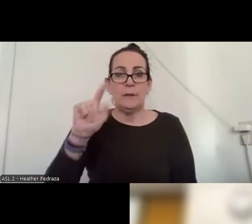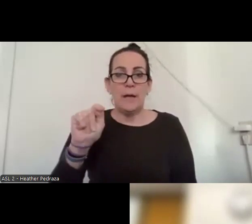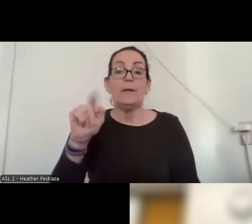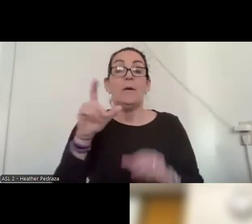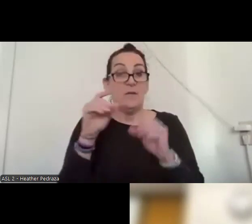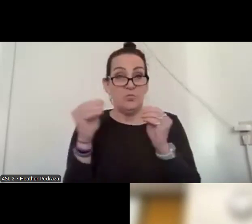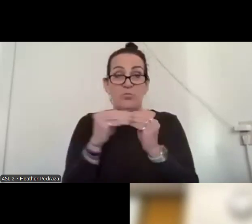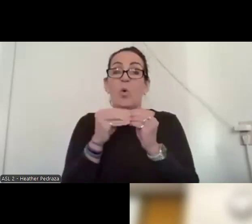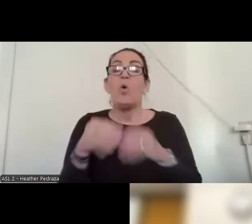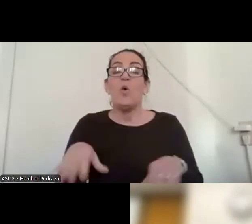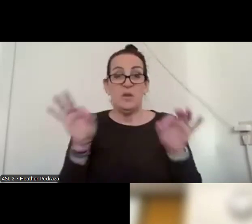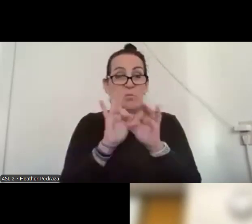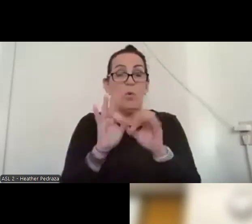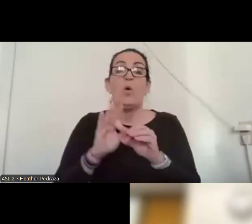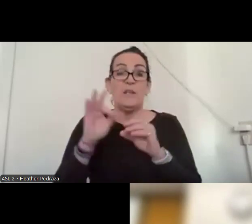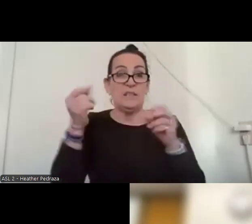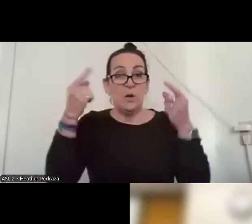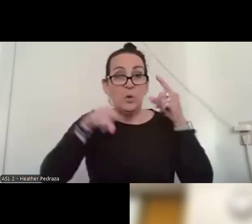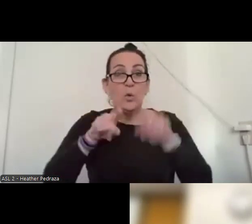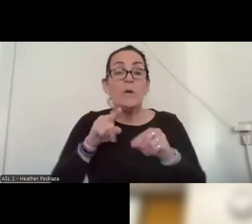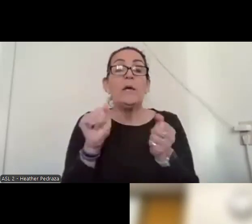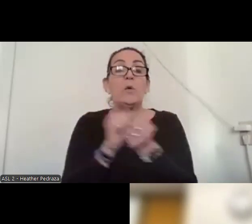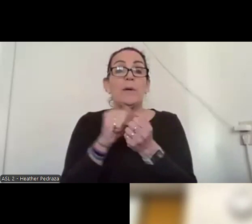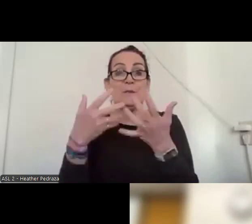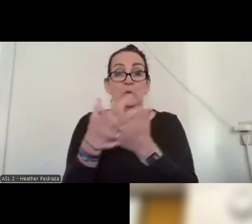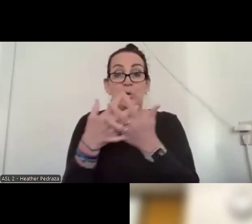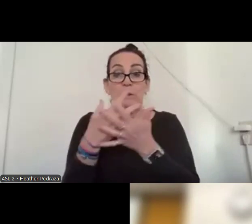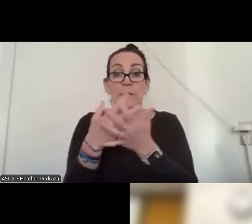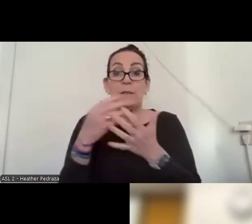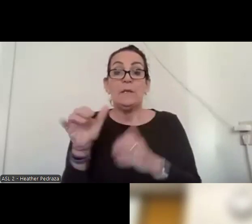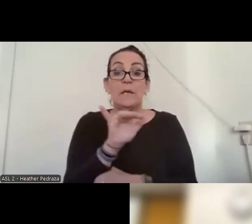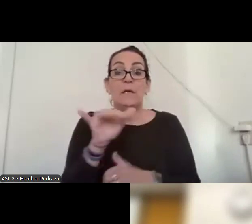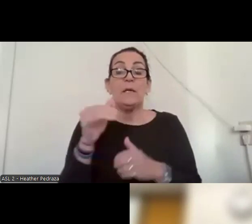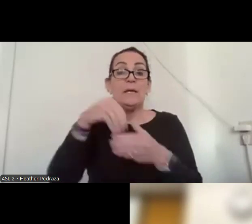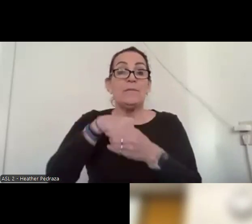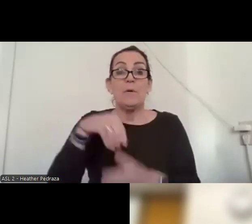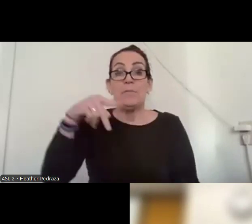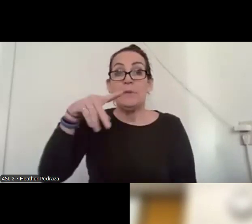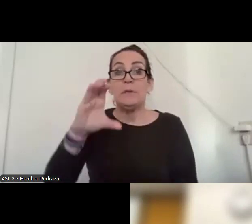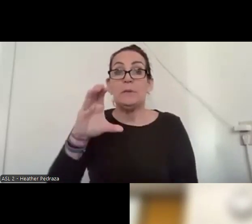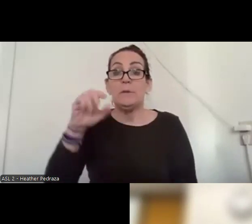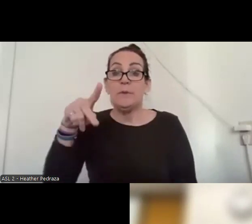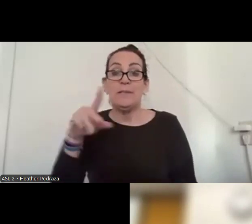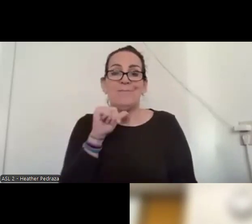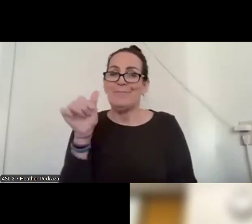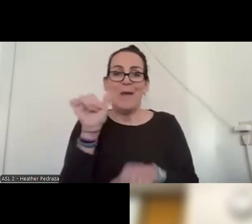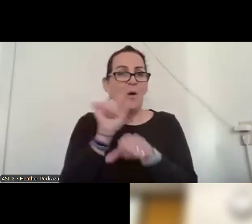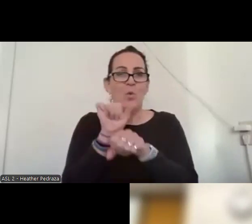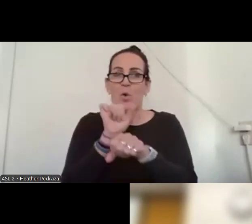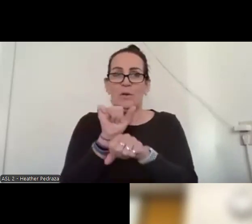screening. The current way of screening in PCP and the time limits and doesn't really work.